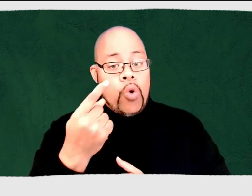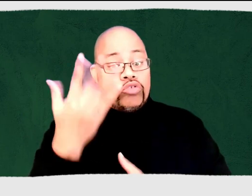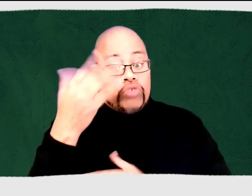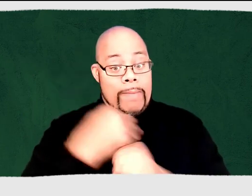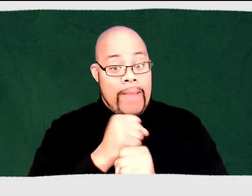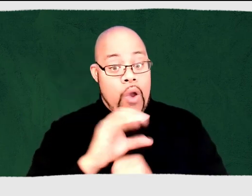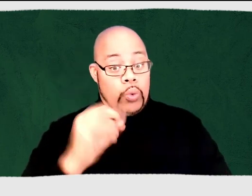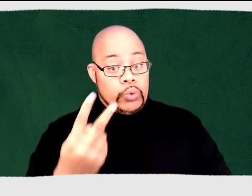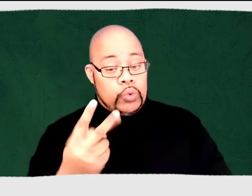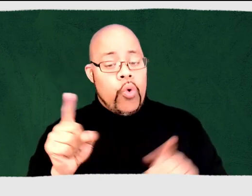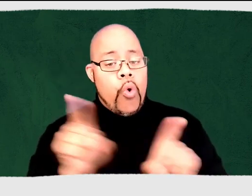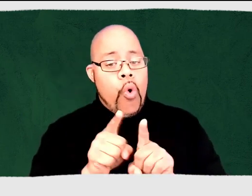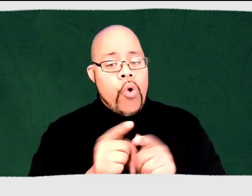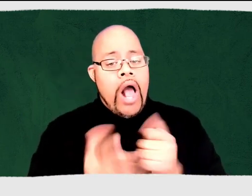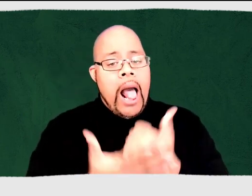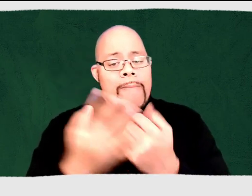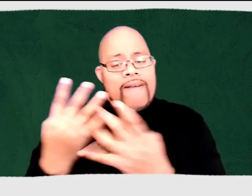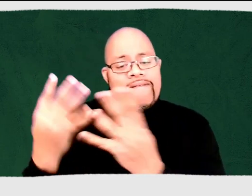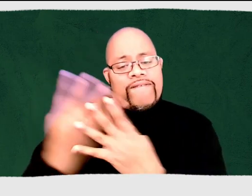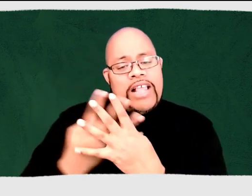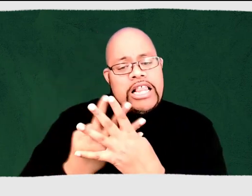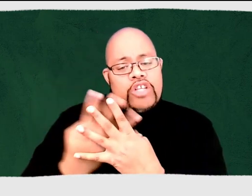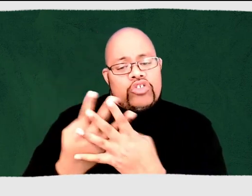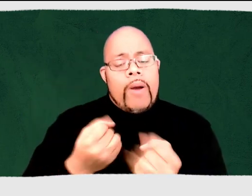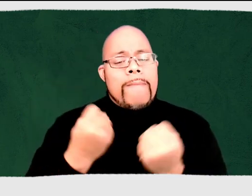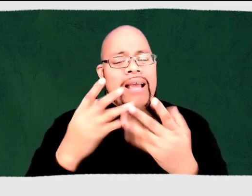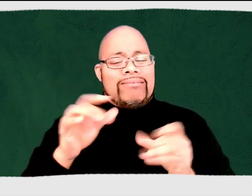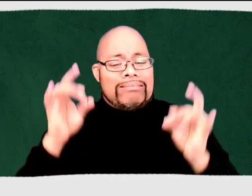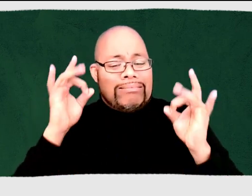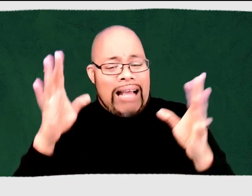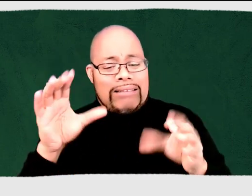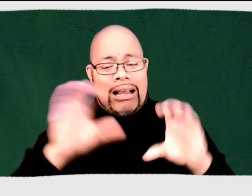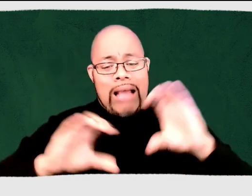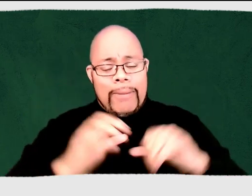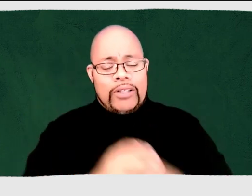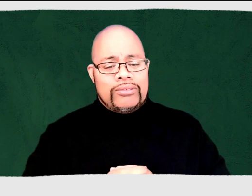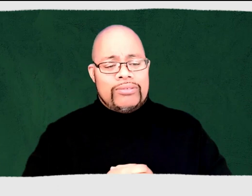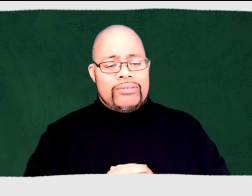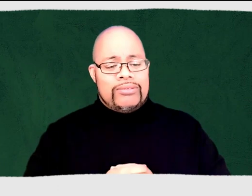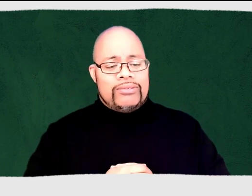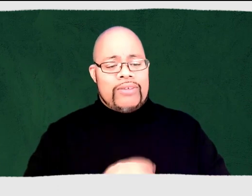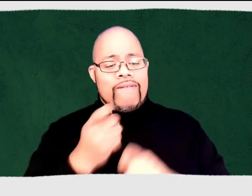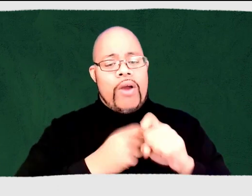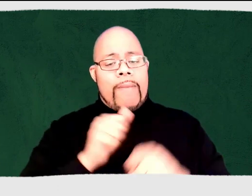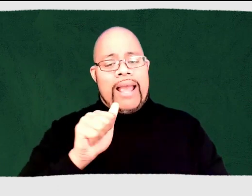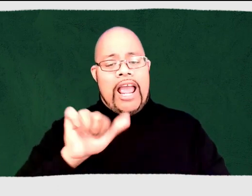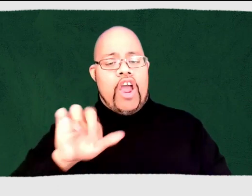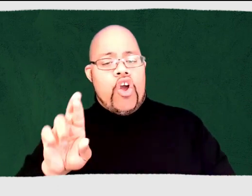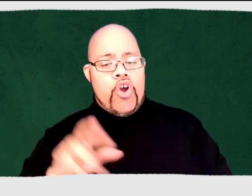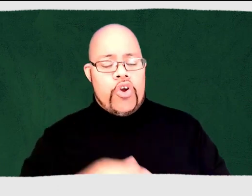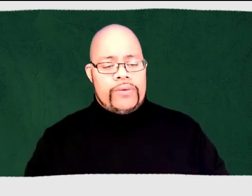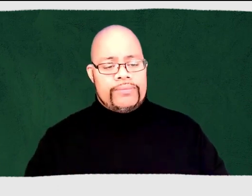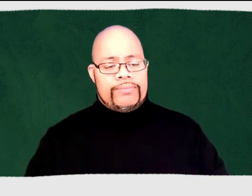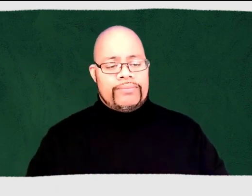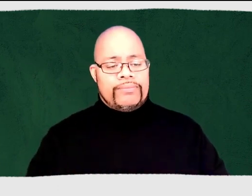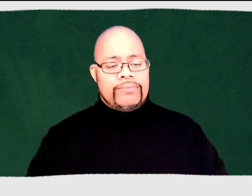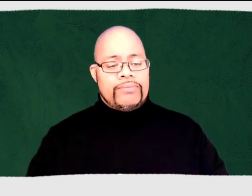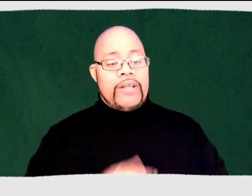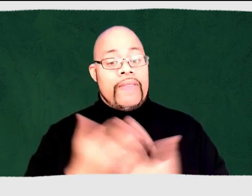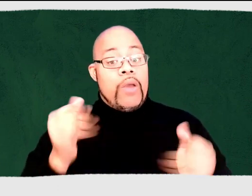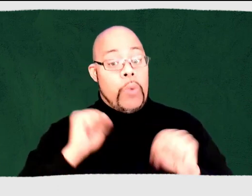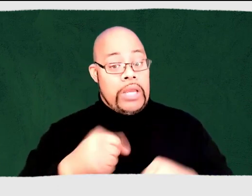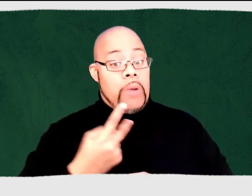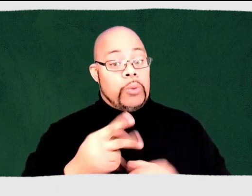oxygen, they also help filter a lot of these nasty chemicals out of our air. There's stuff that you and I can